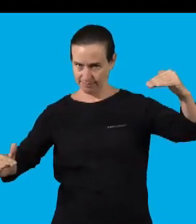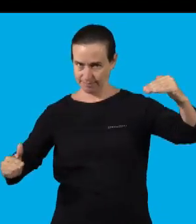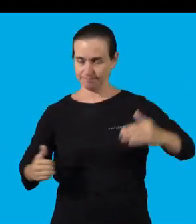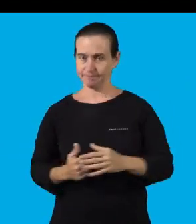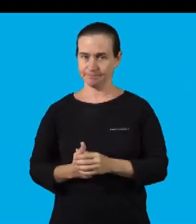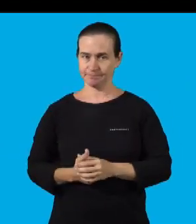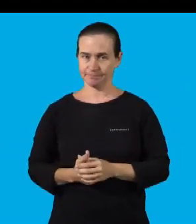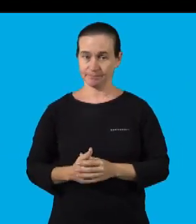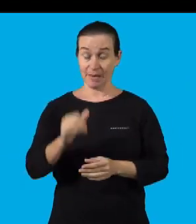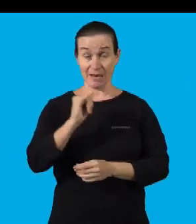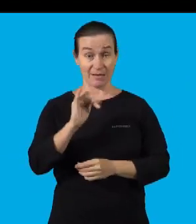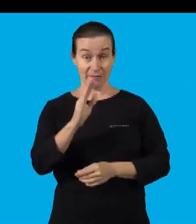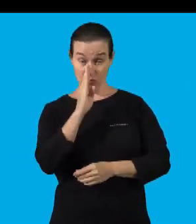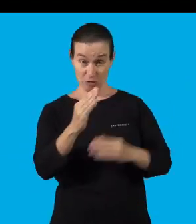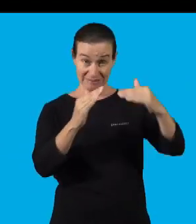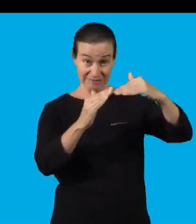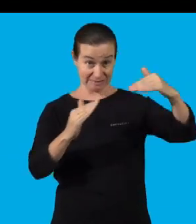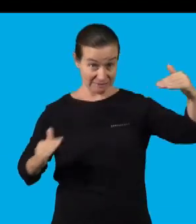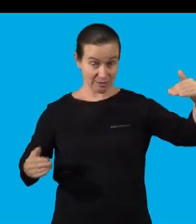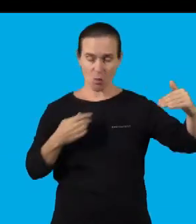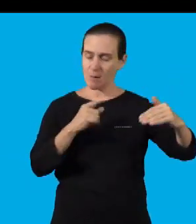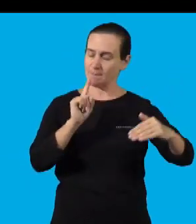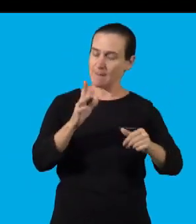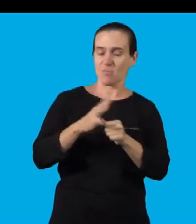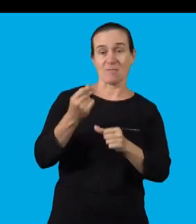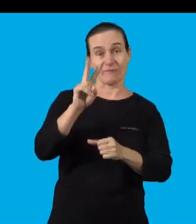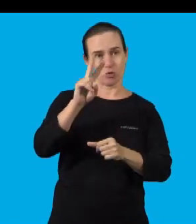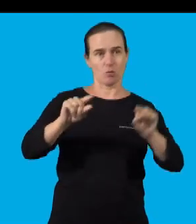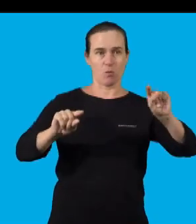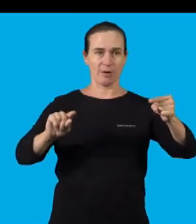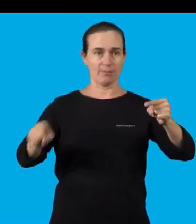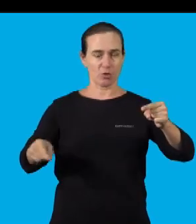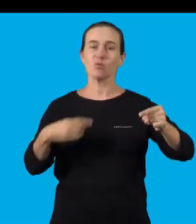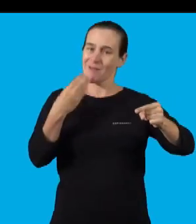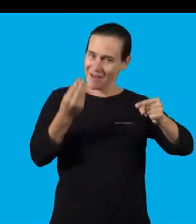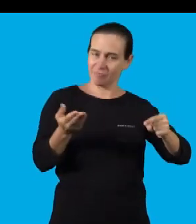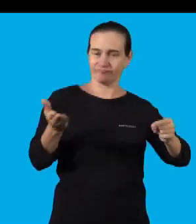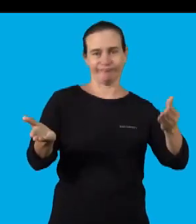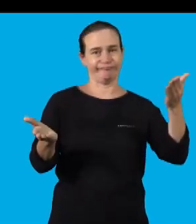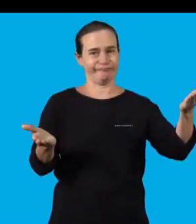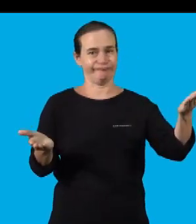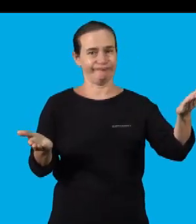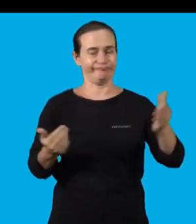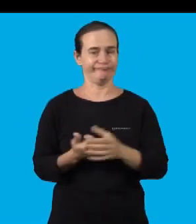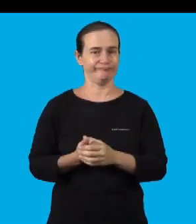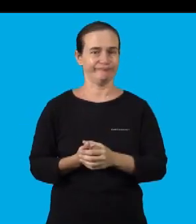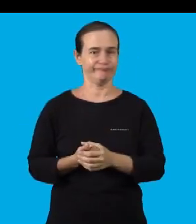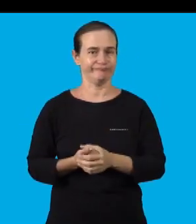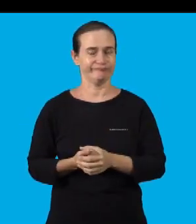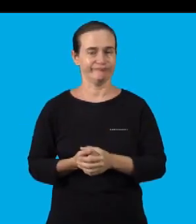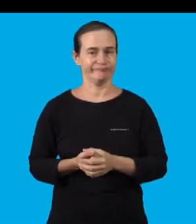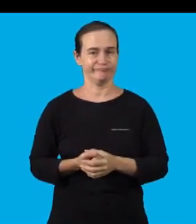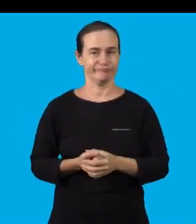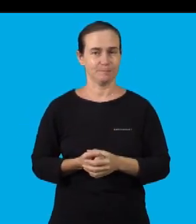like we've discussed previously, when it comes to the straight line, we need 2 points, and we already do have those 2 points. But